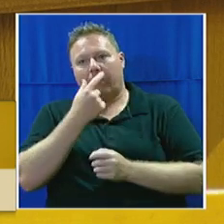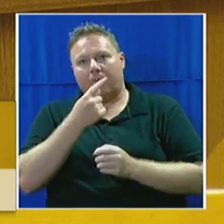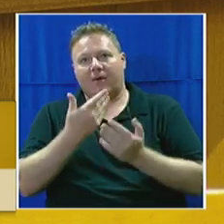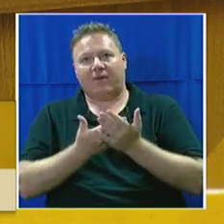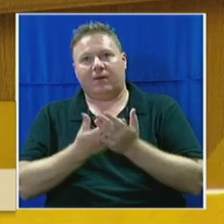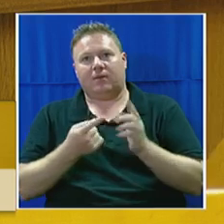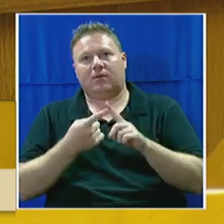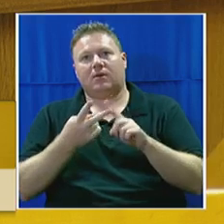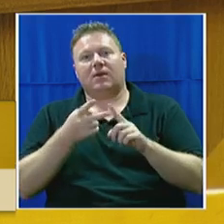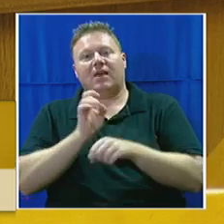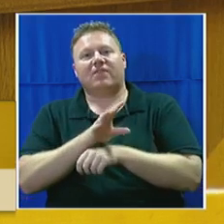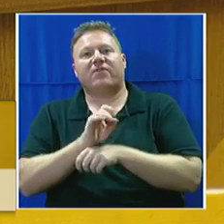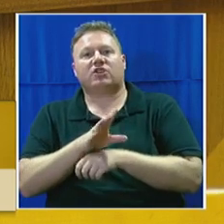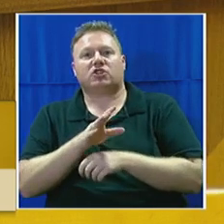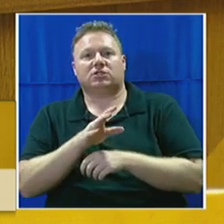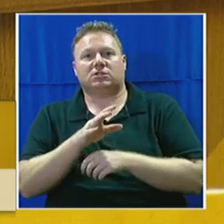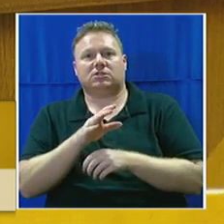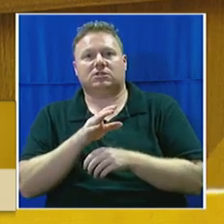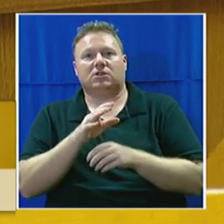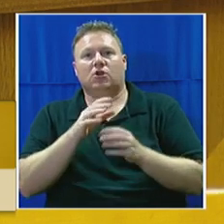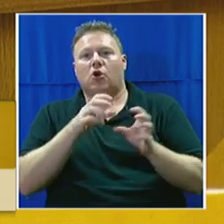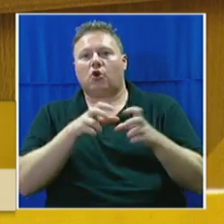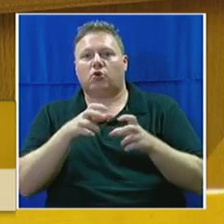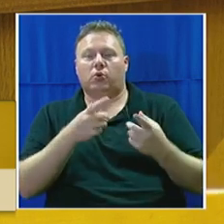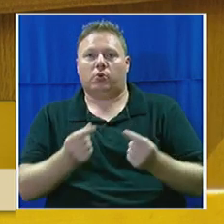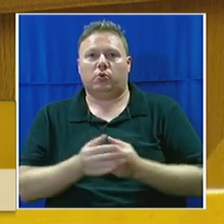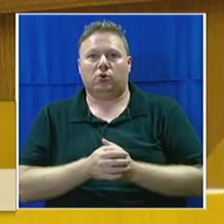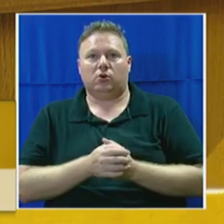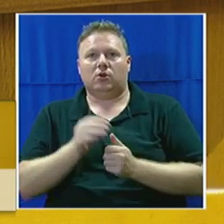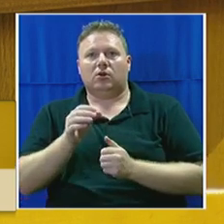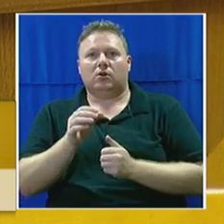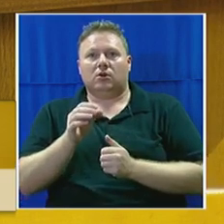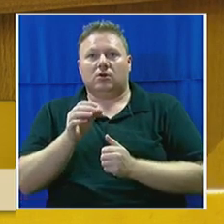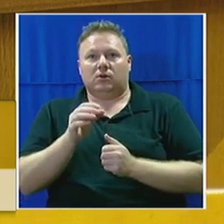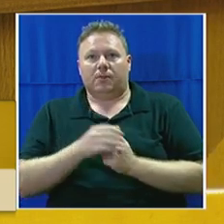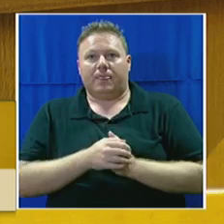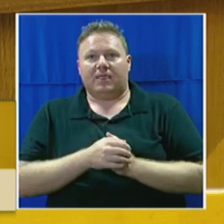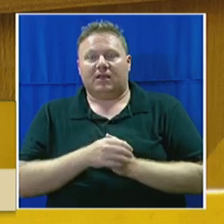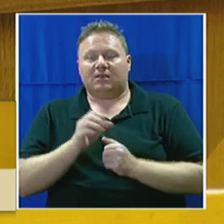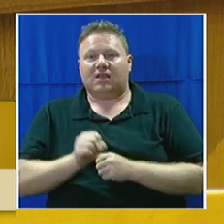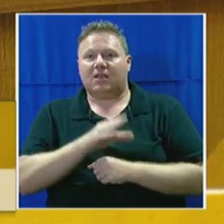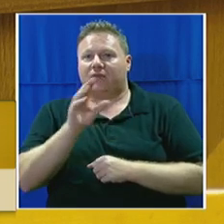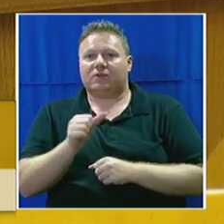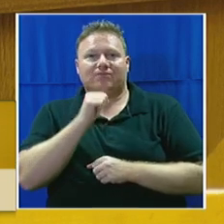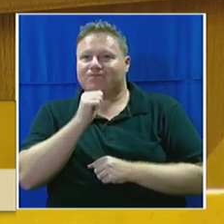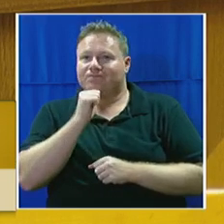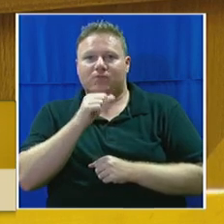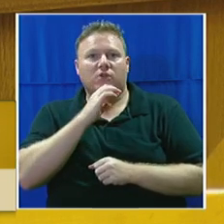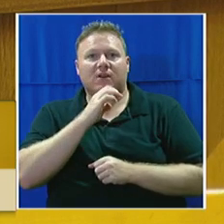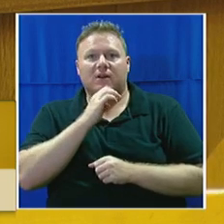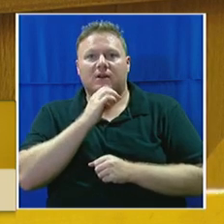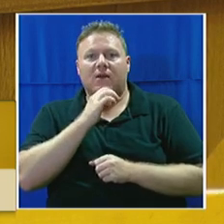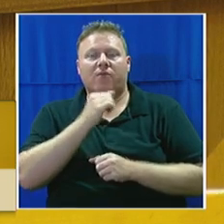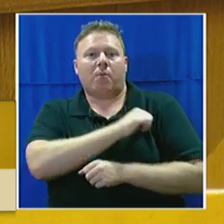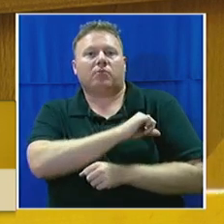proper infection control. South Africa also has inefficient insufficient medical personnel